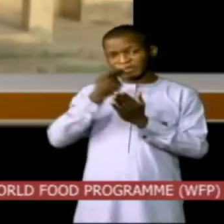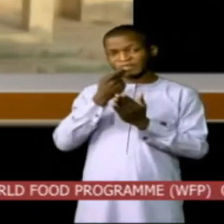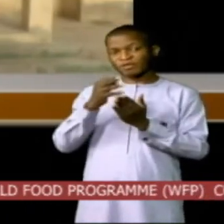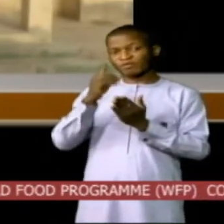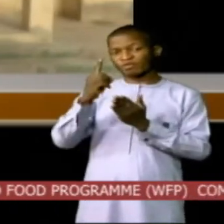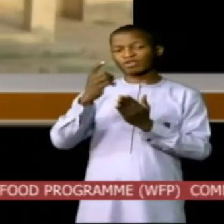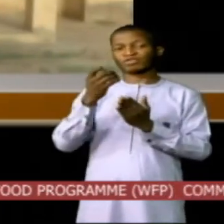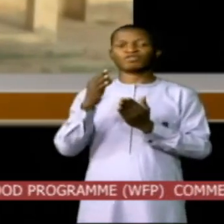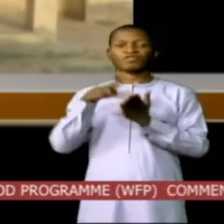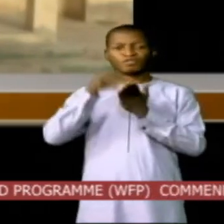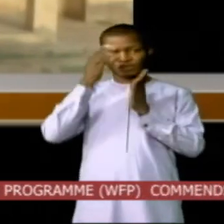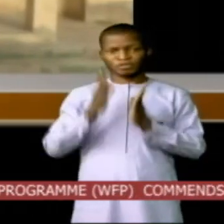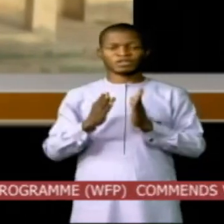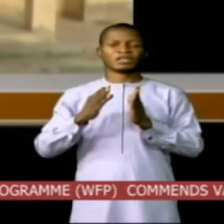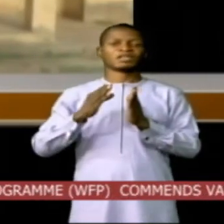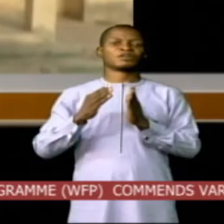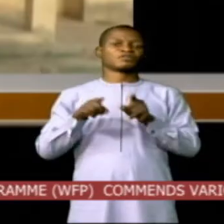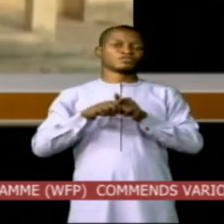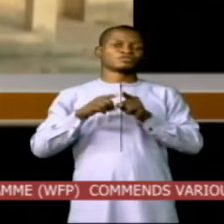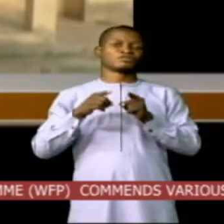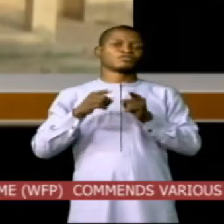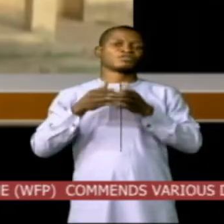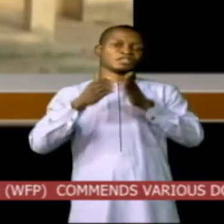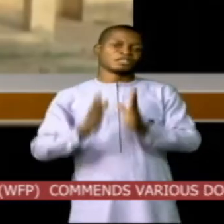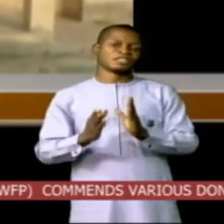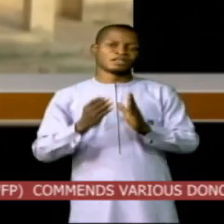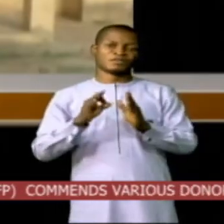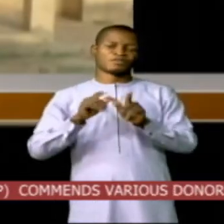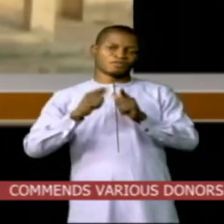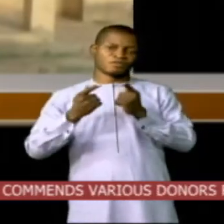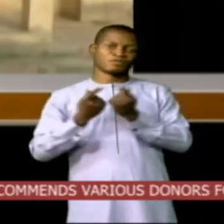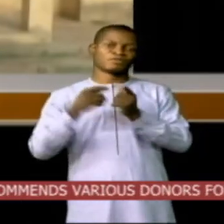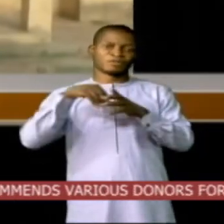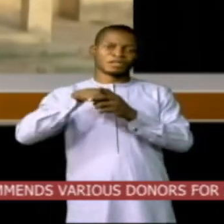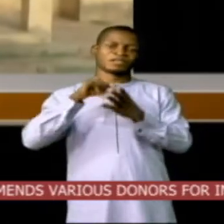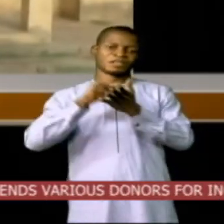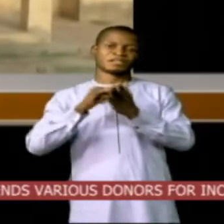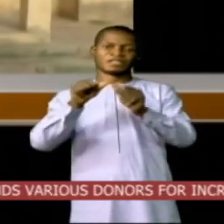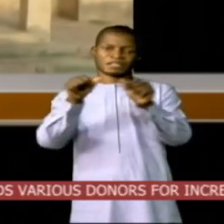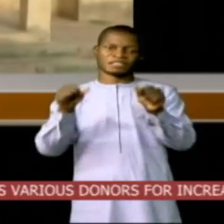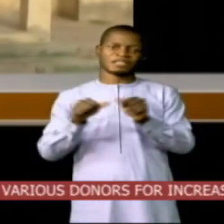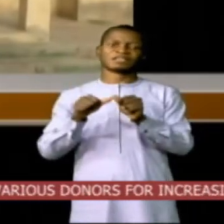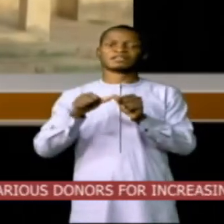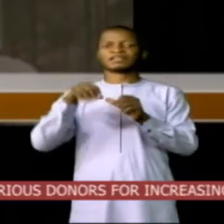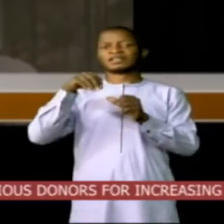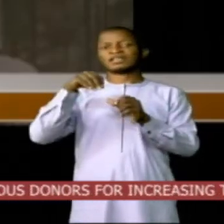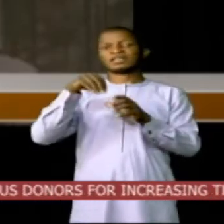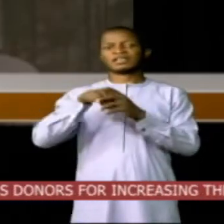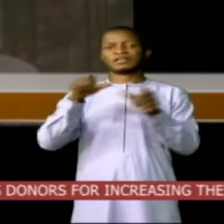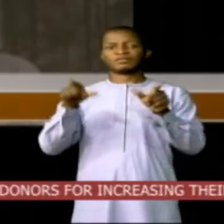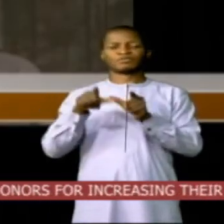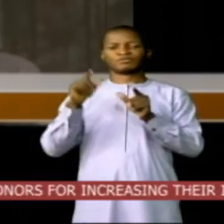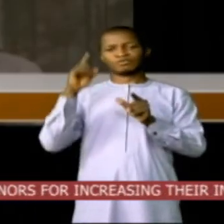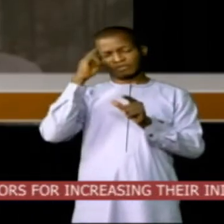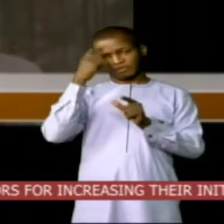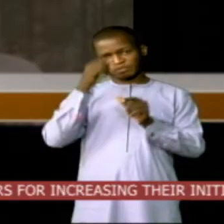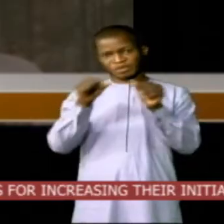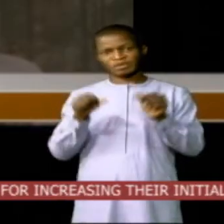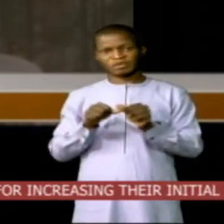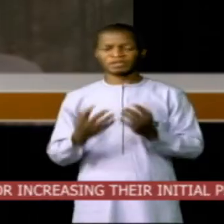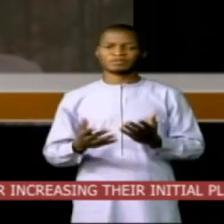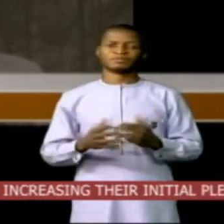equally leader of the vigilante group in Jangibe local in Jangibe town here in Tlatumapur local government.